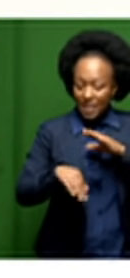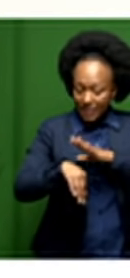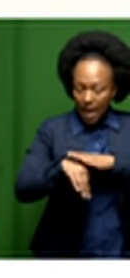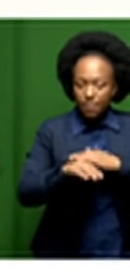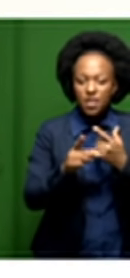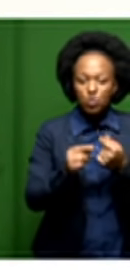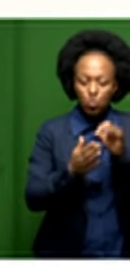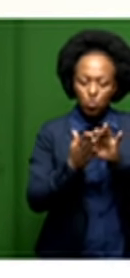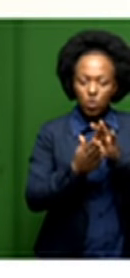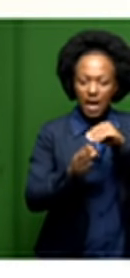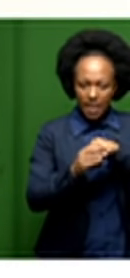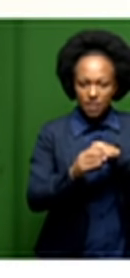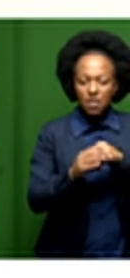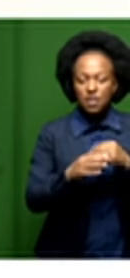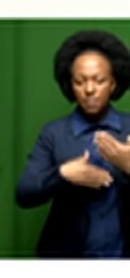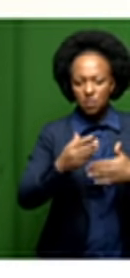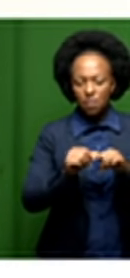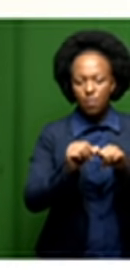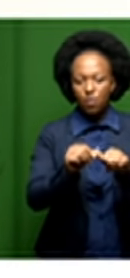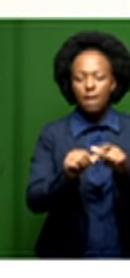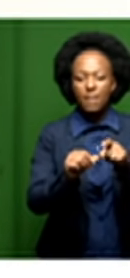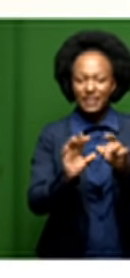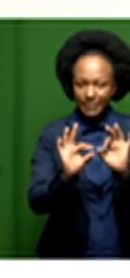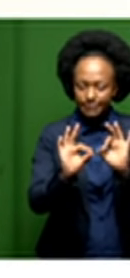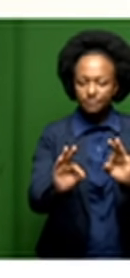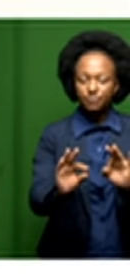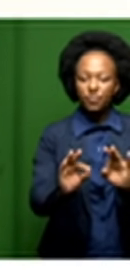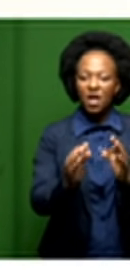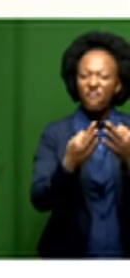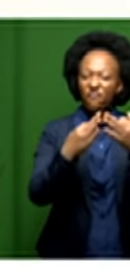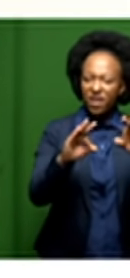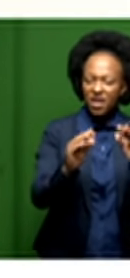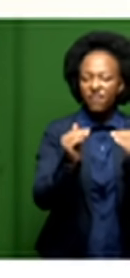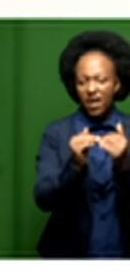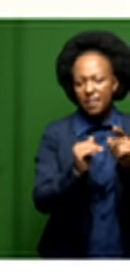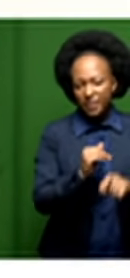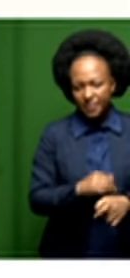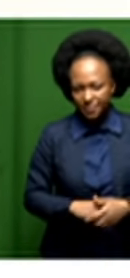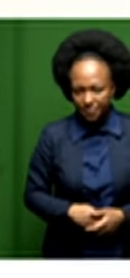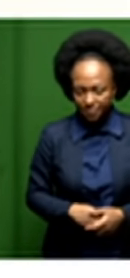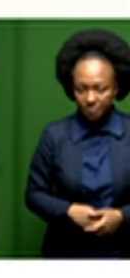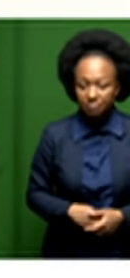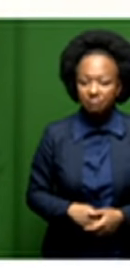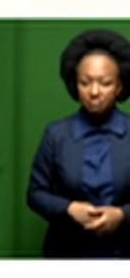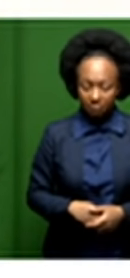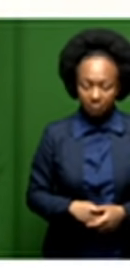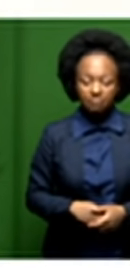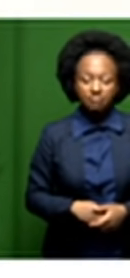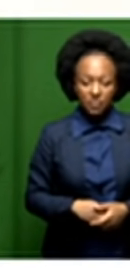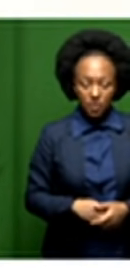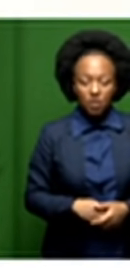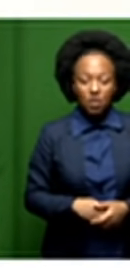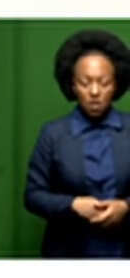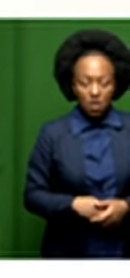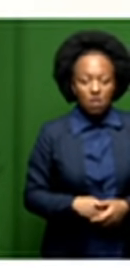elections, they should actually be declared as credible, free, and indeed fair. Yeah, and that's going to be the